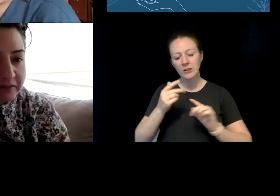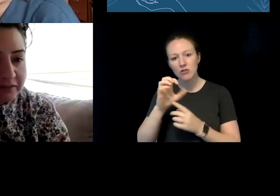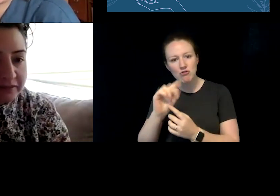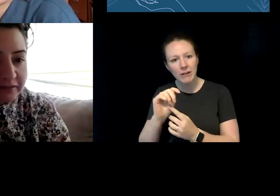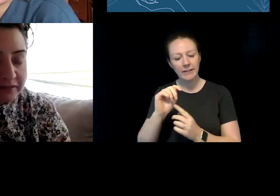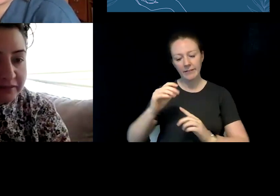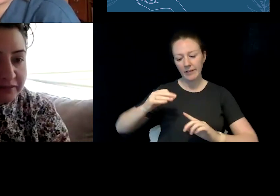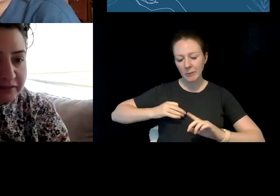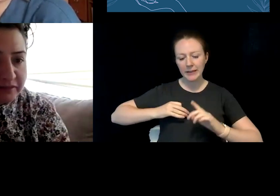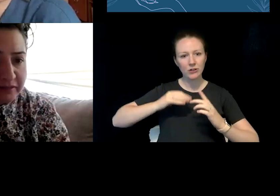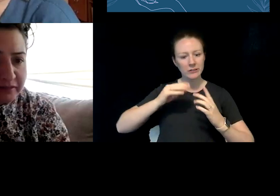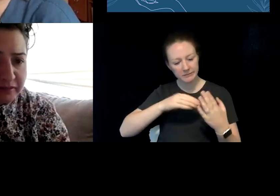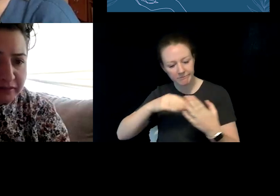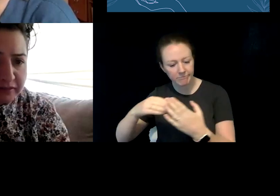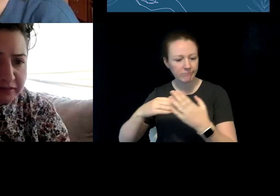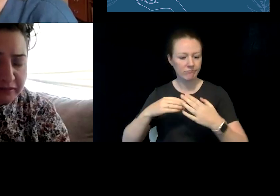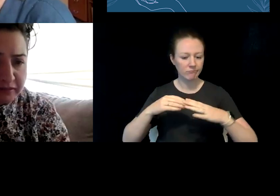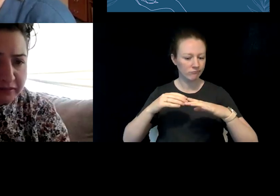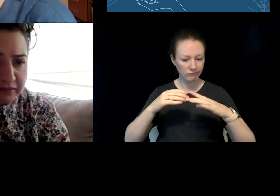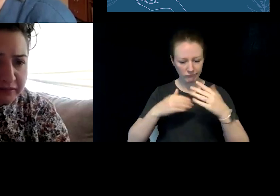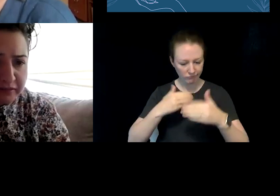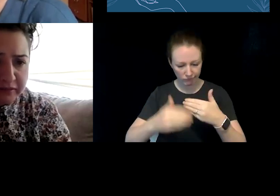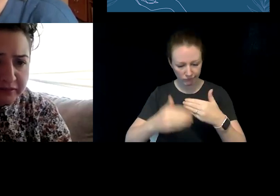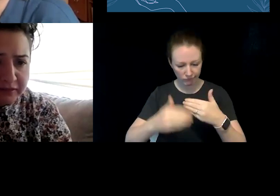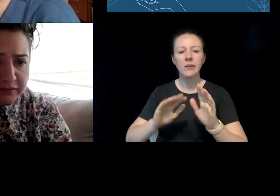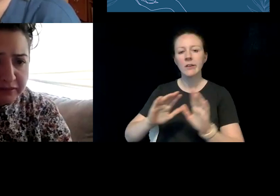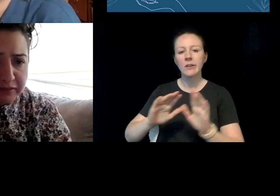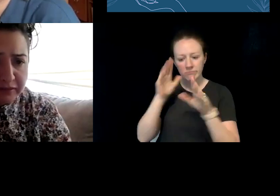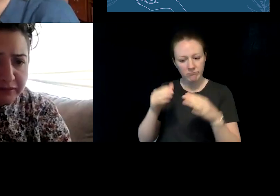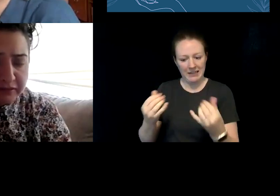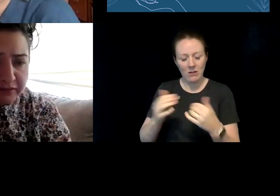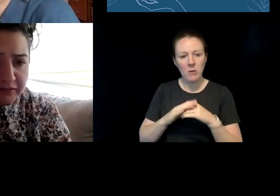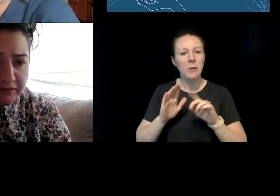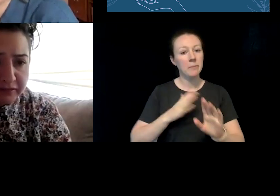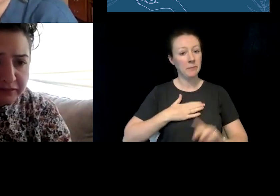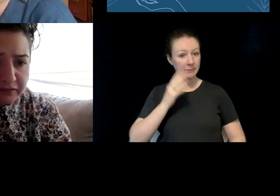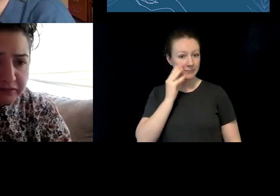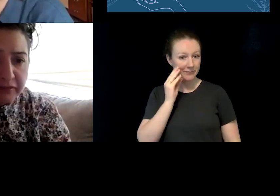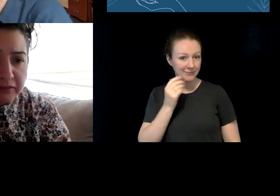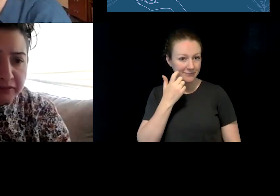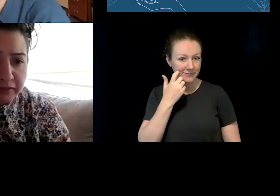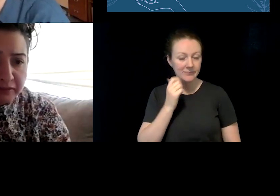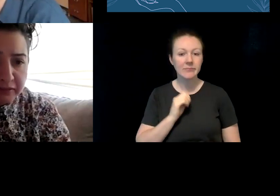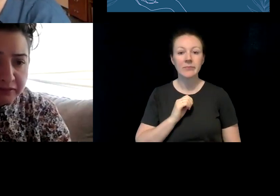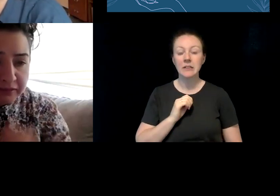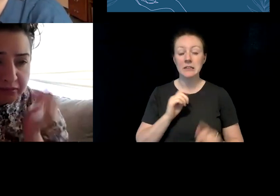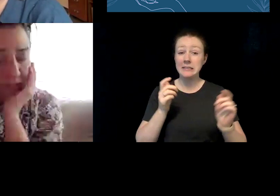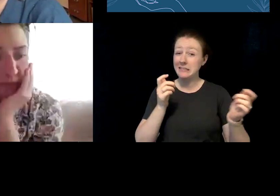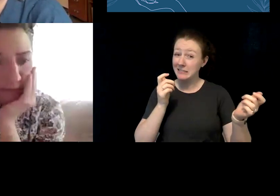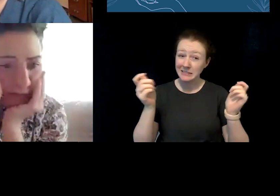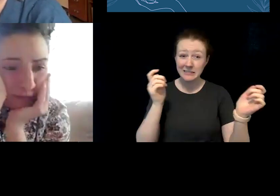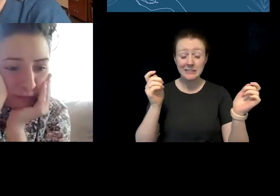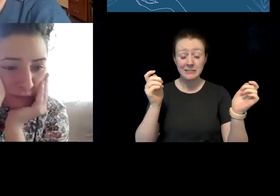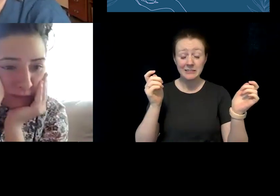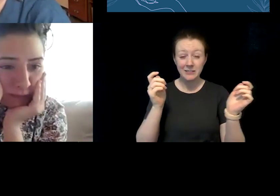But the experience that I want to harken back to is a giant project that I led